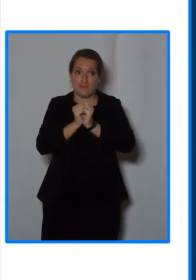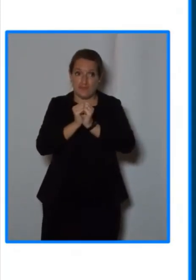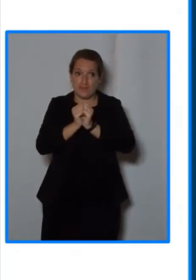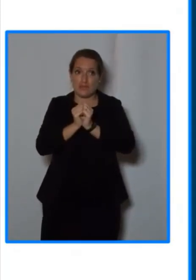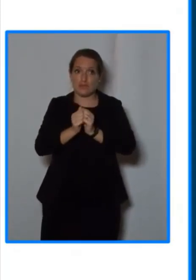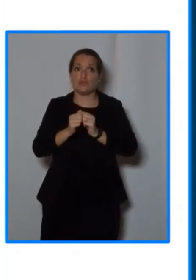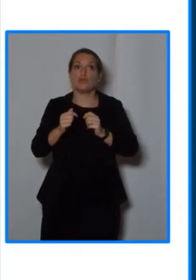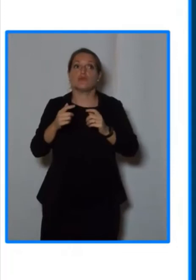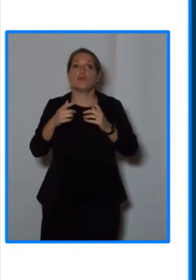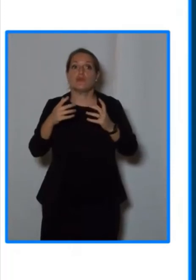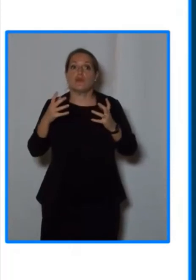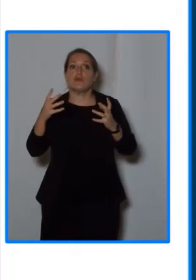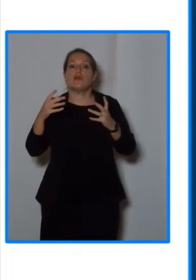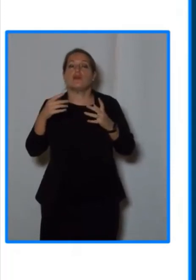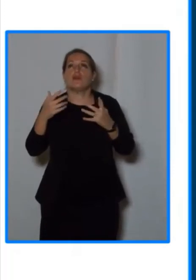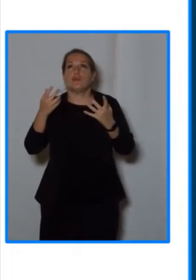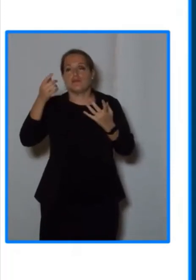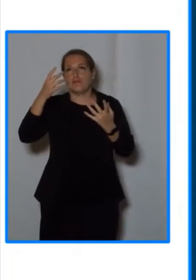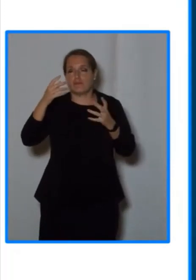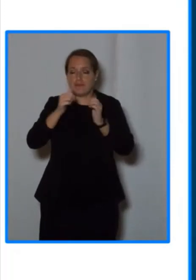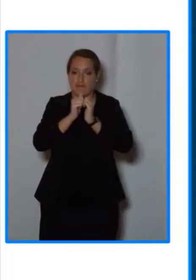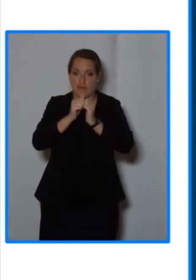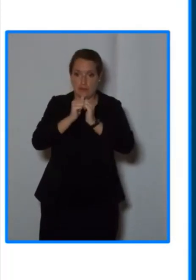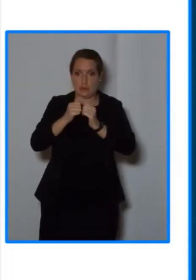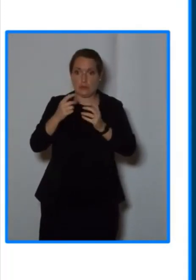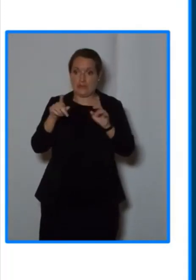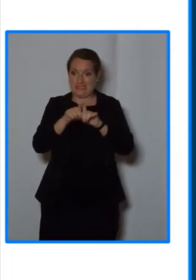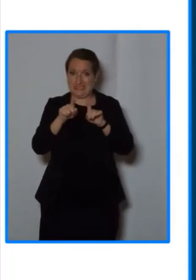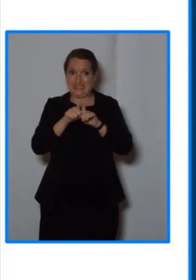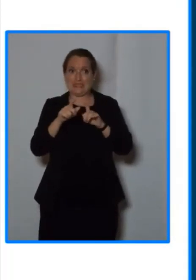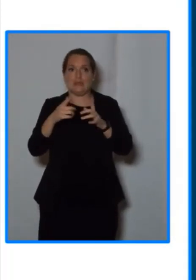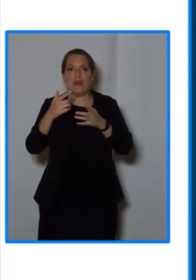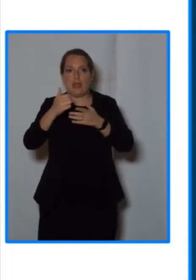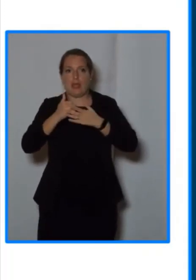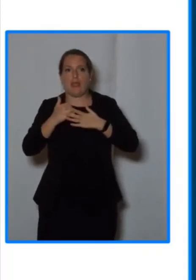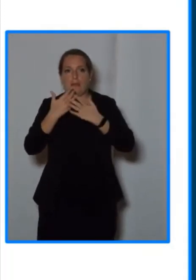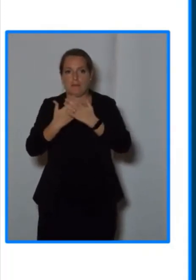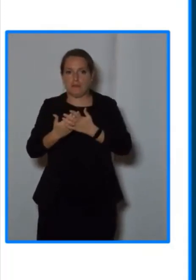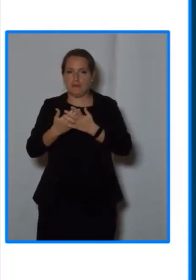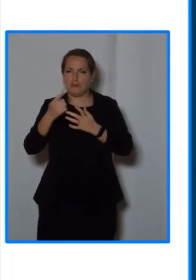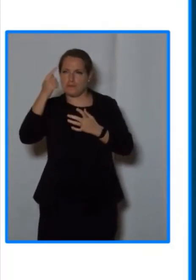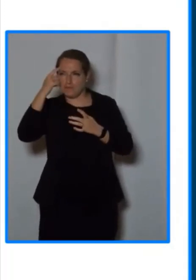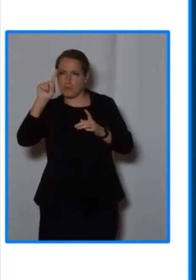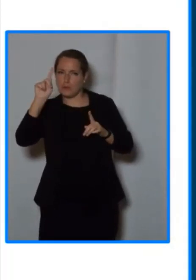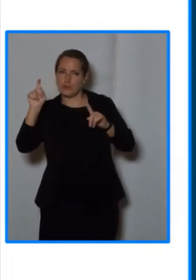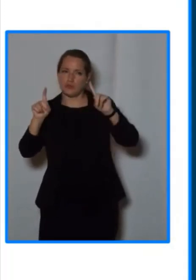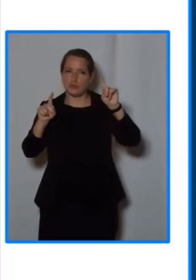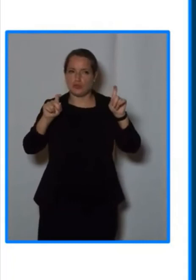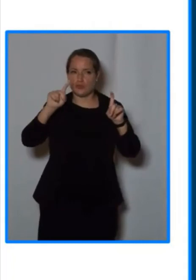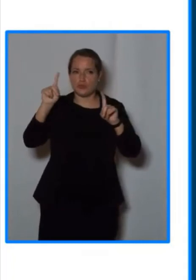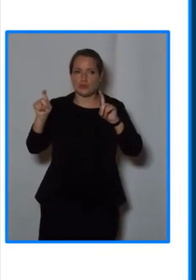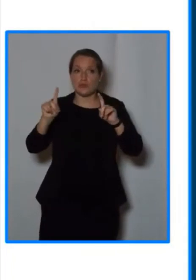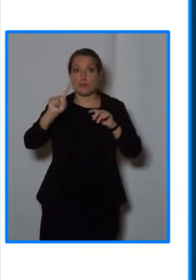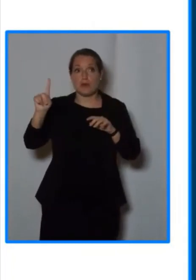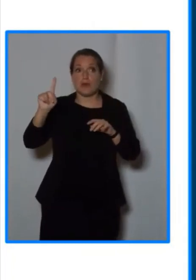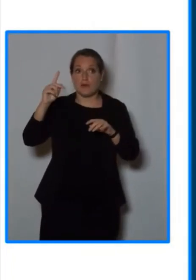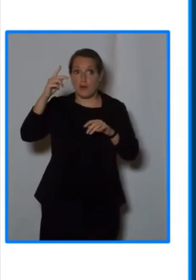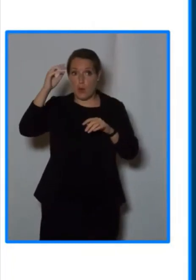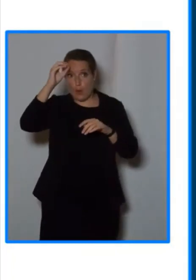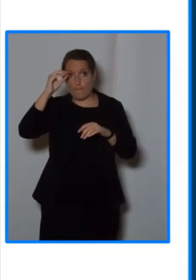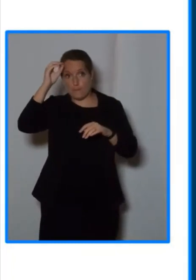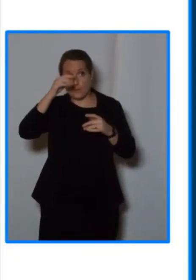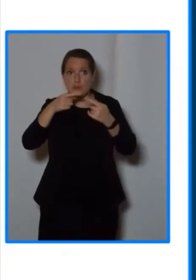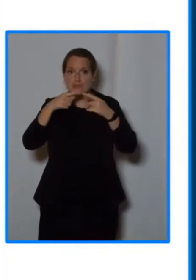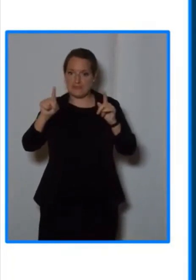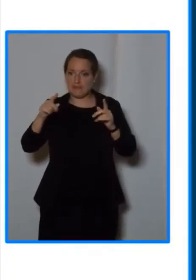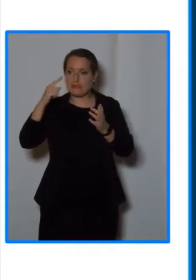answers. For me, this quote summarizes why diversity, accessibility, and inclusion are key for driving